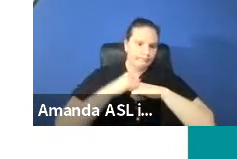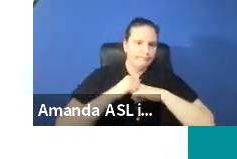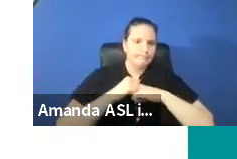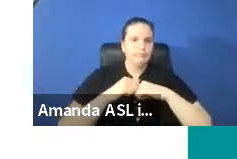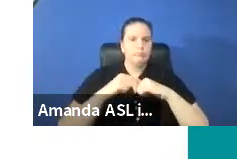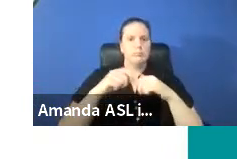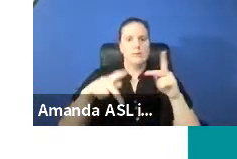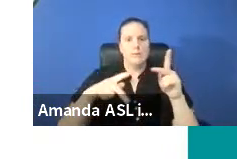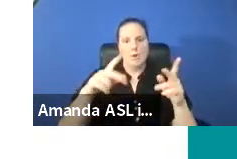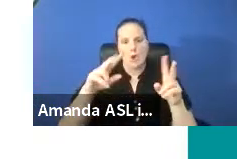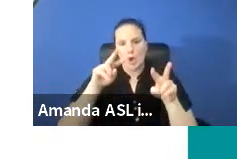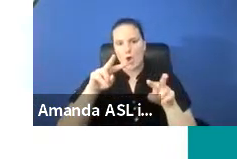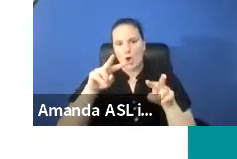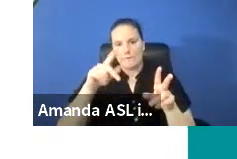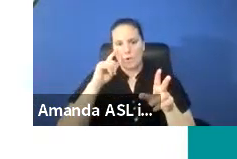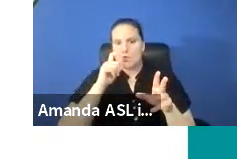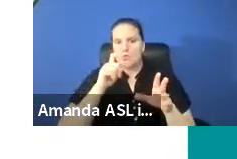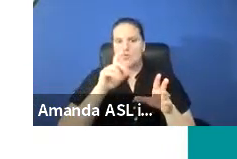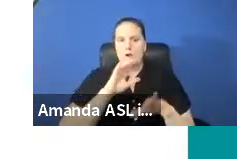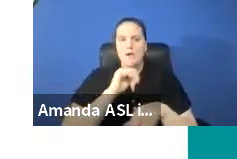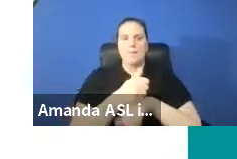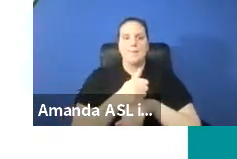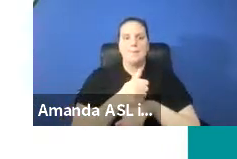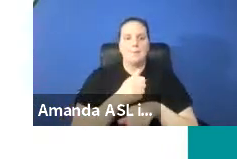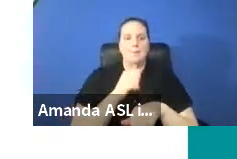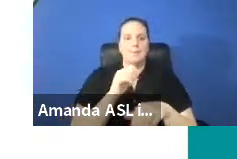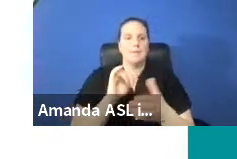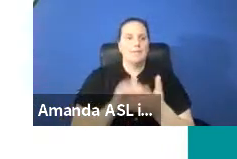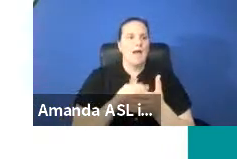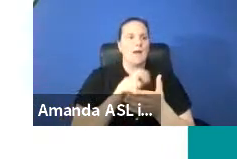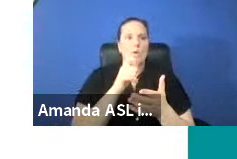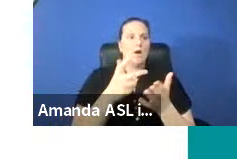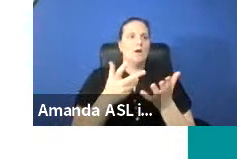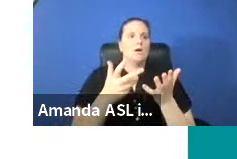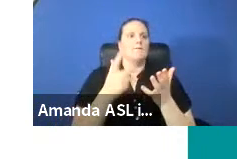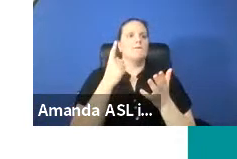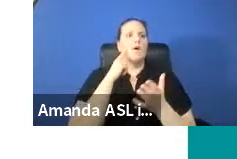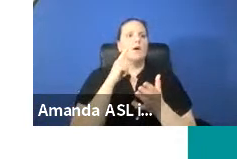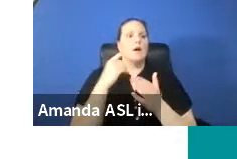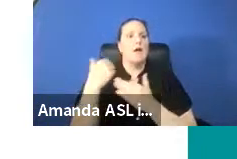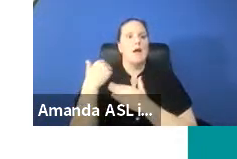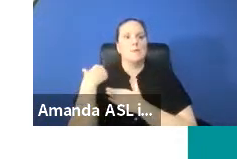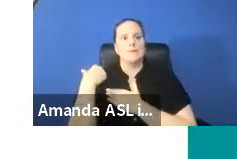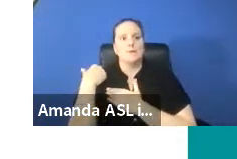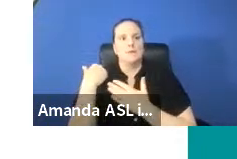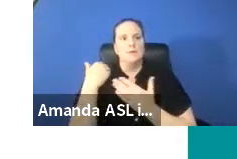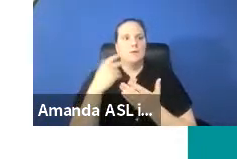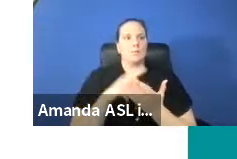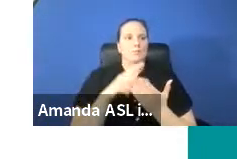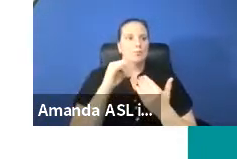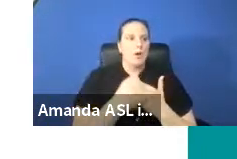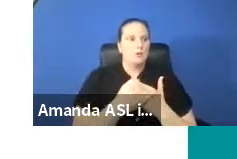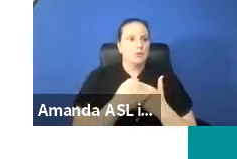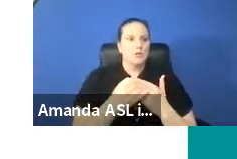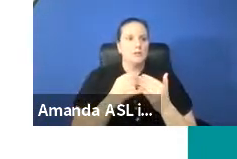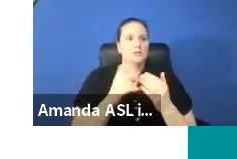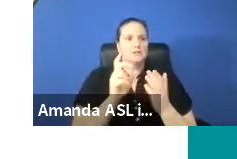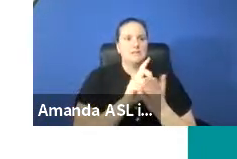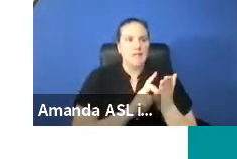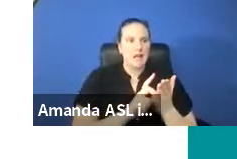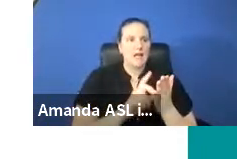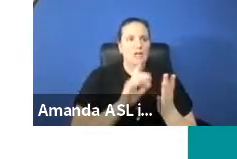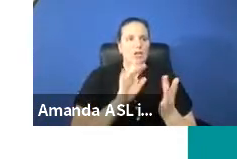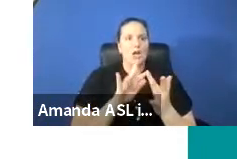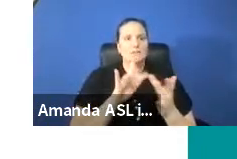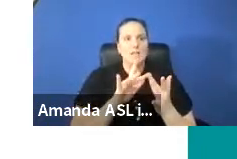for. Who's going to be the implementer? What's the mechanism for accountability? For example, in regards to project design, contracts and